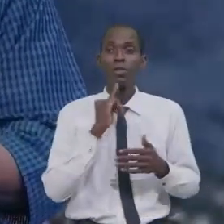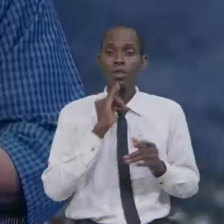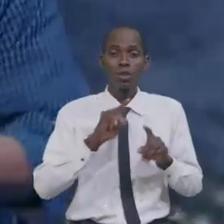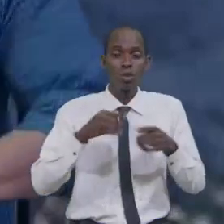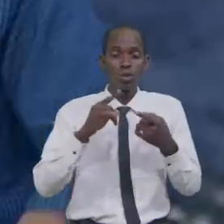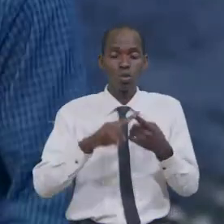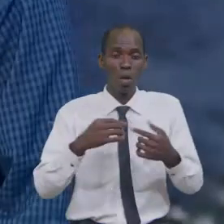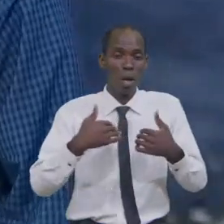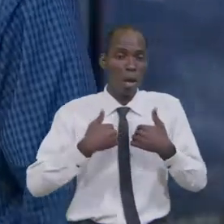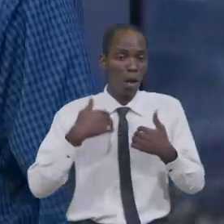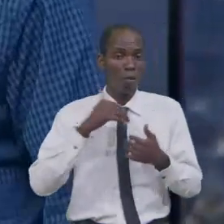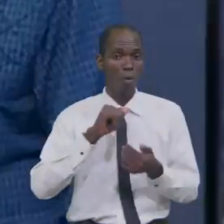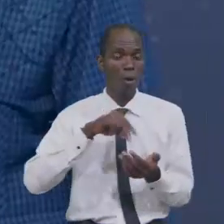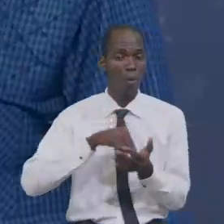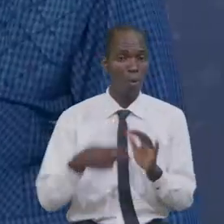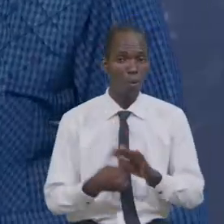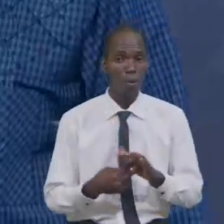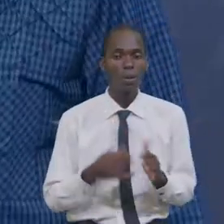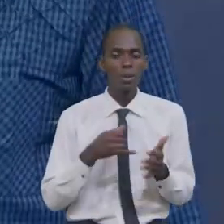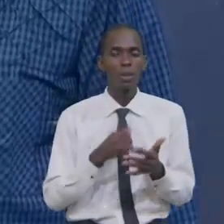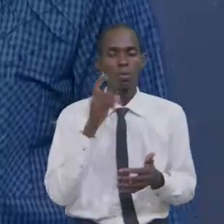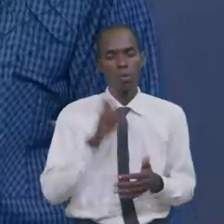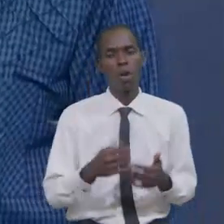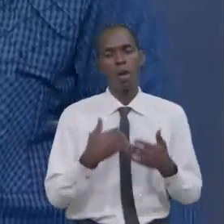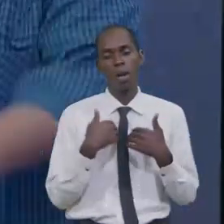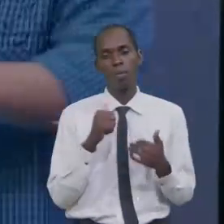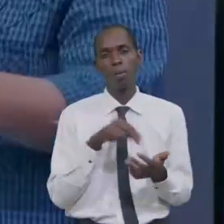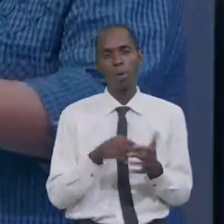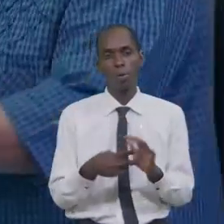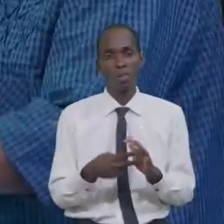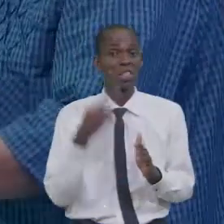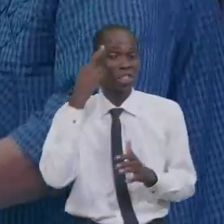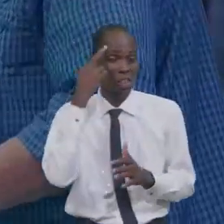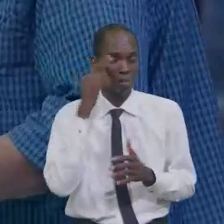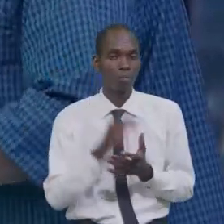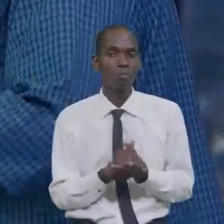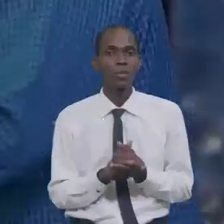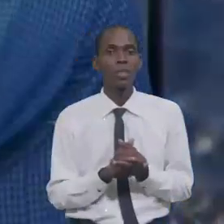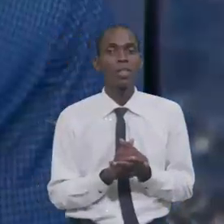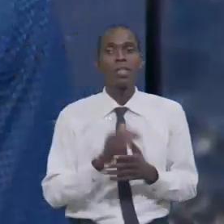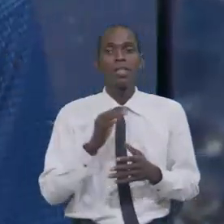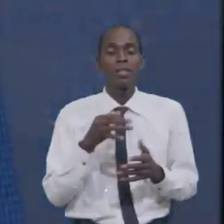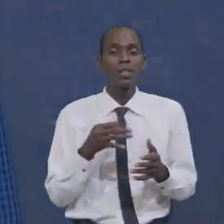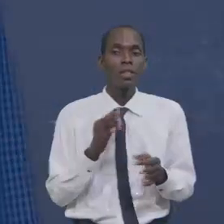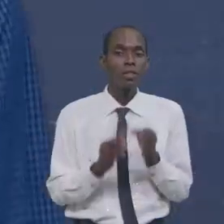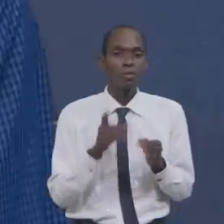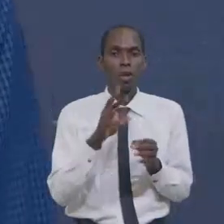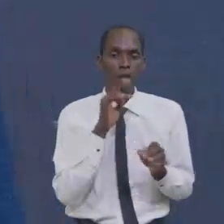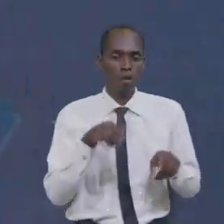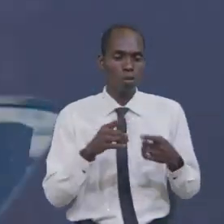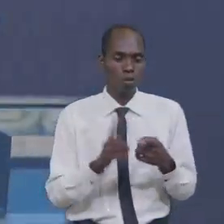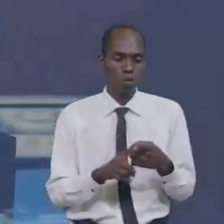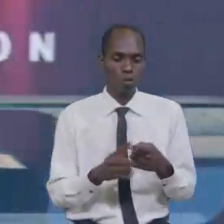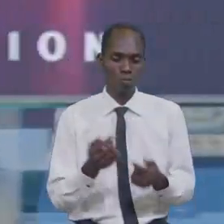meaning, it must have purpose. If you're going to drive your car,